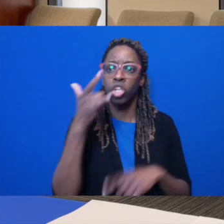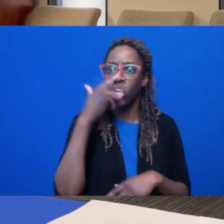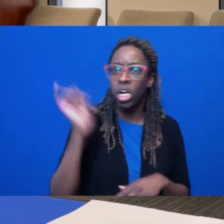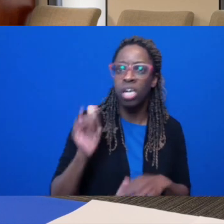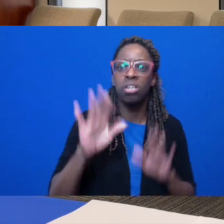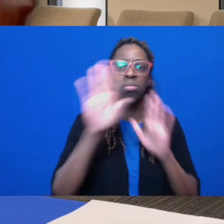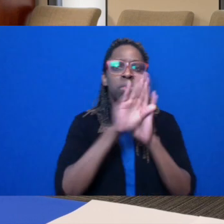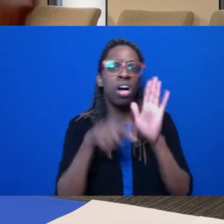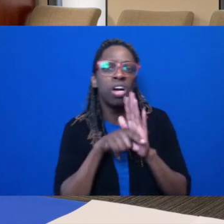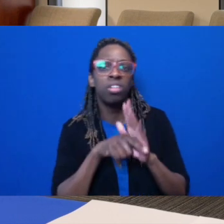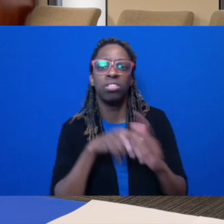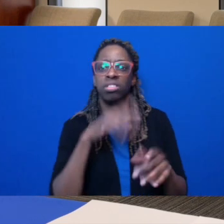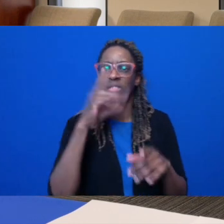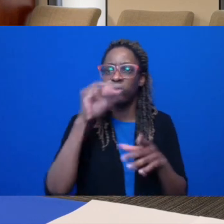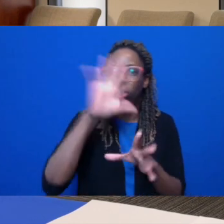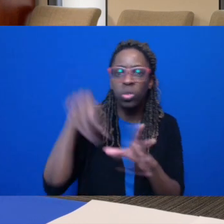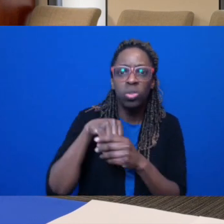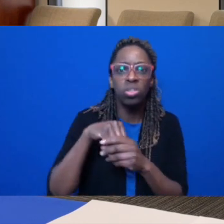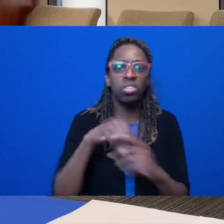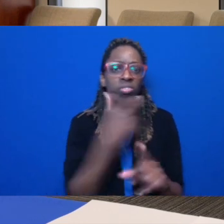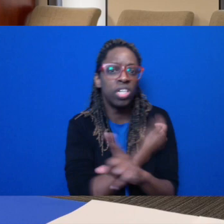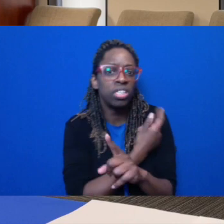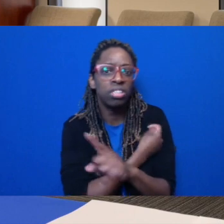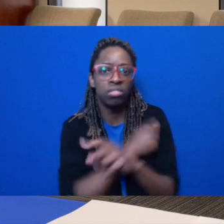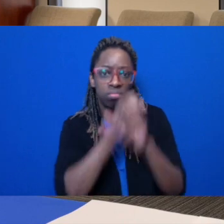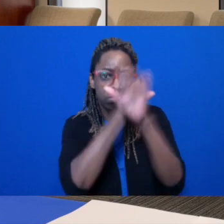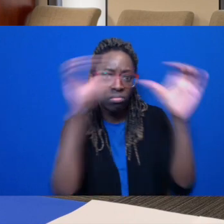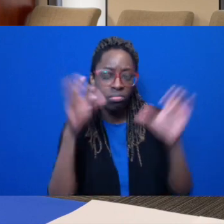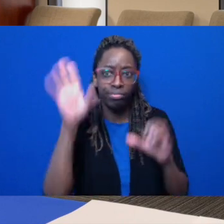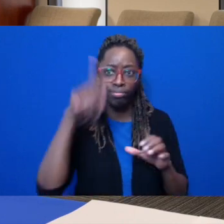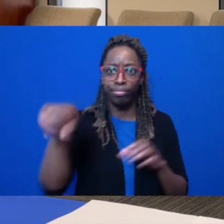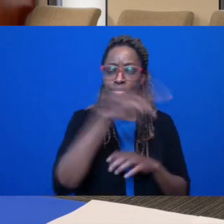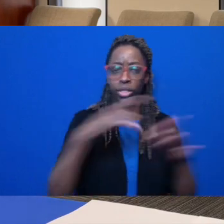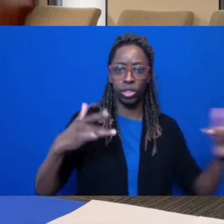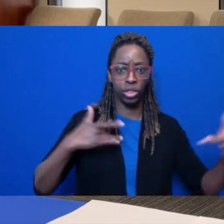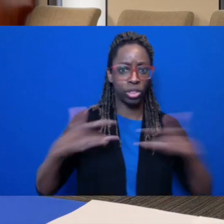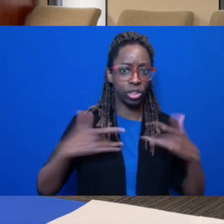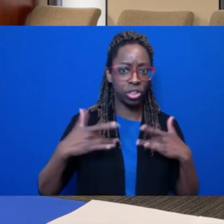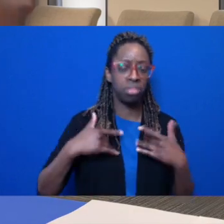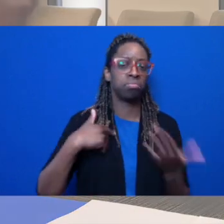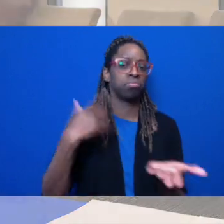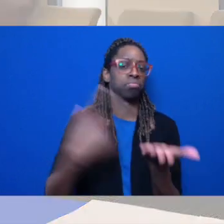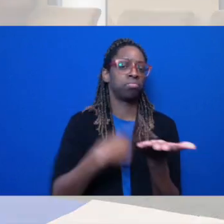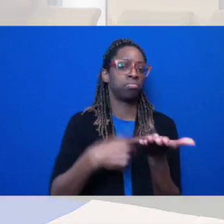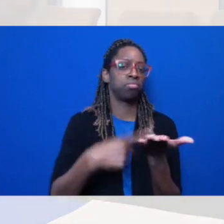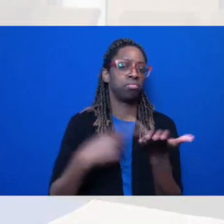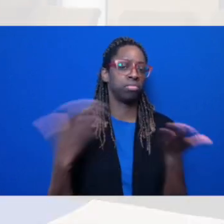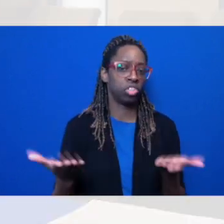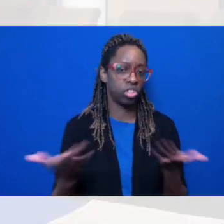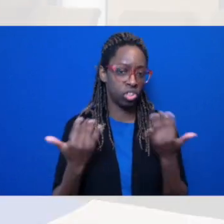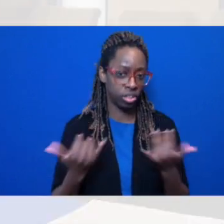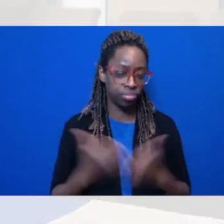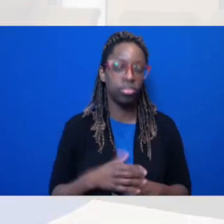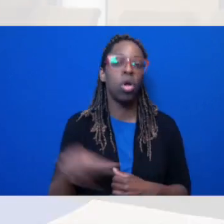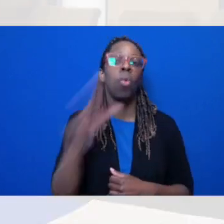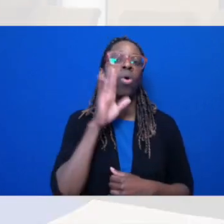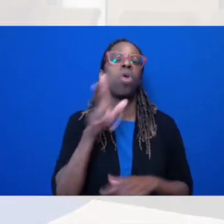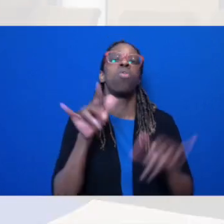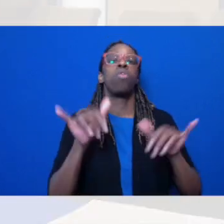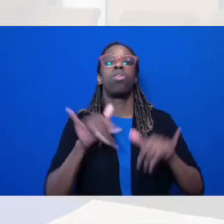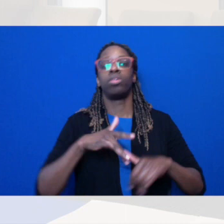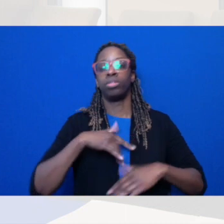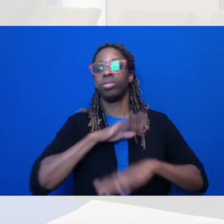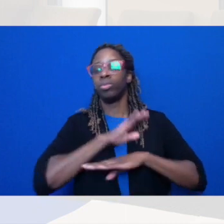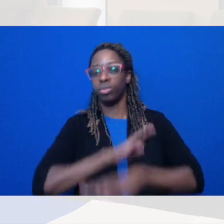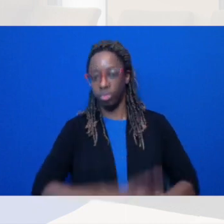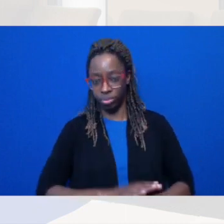to give folks a little bit of a background about what these COVID vaccines are. So let's start first about what is a vaccine. So vaccines really are one